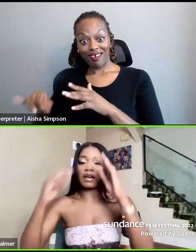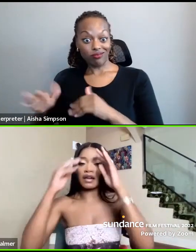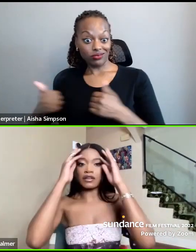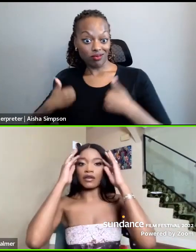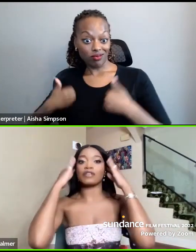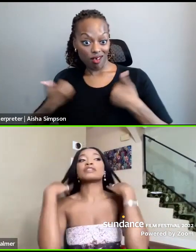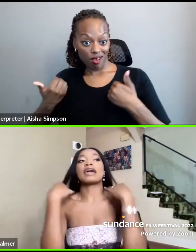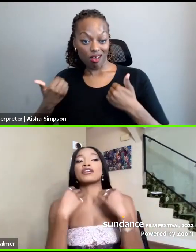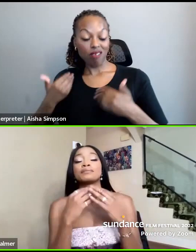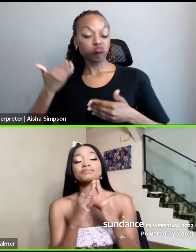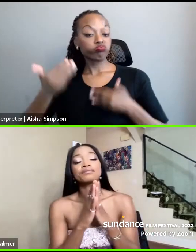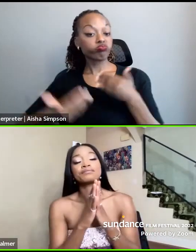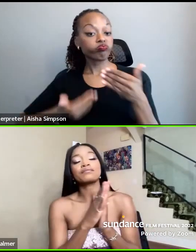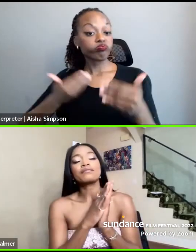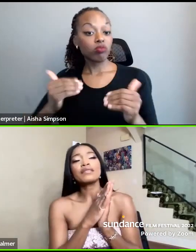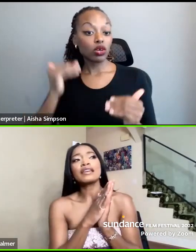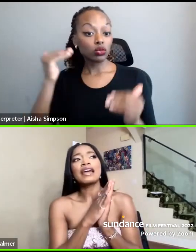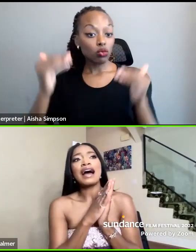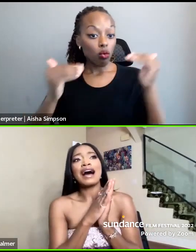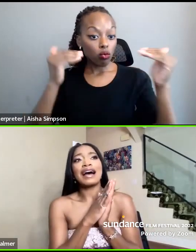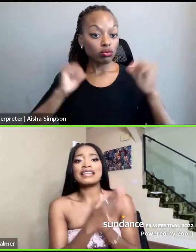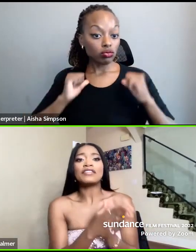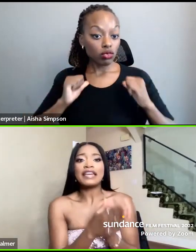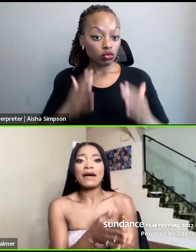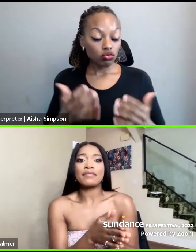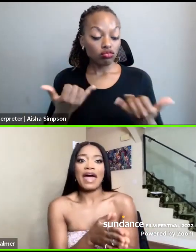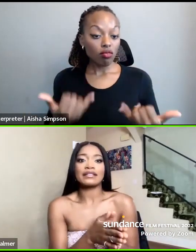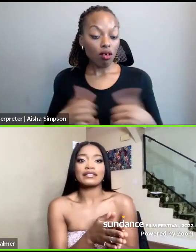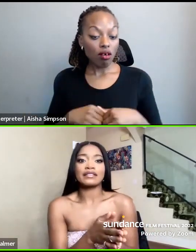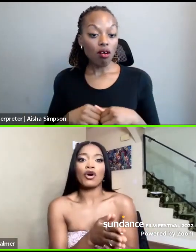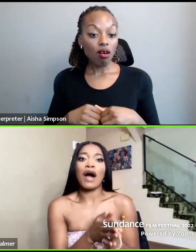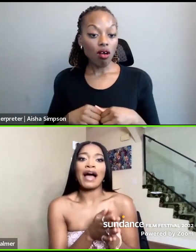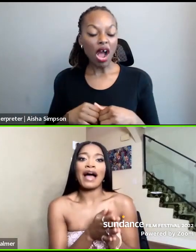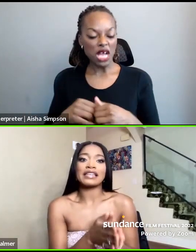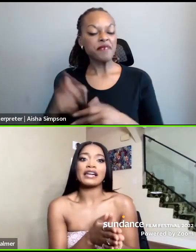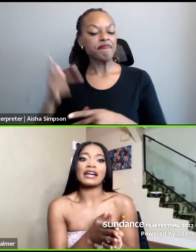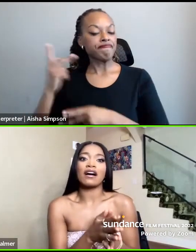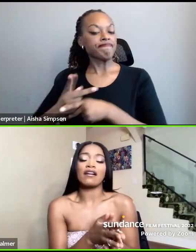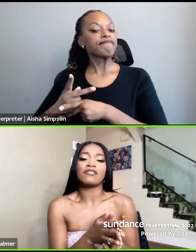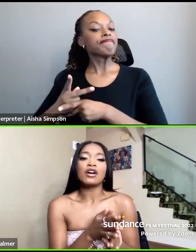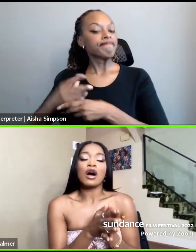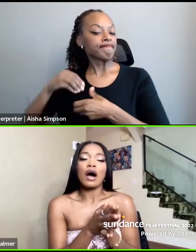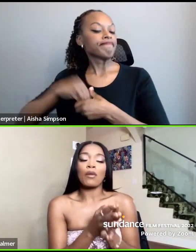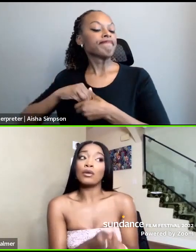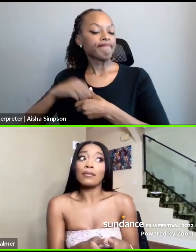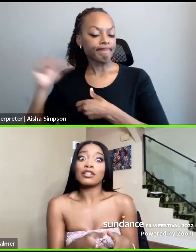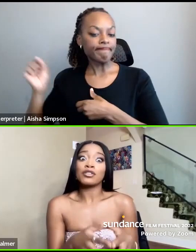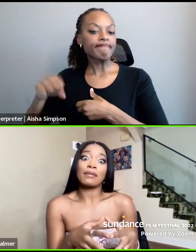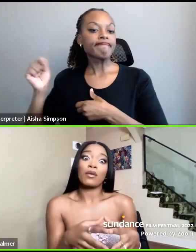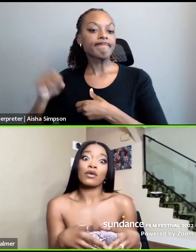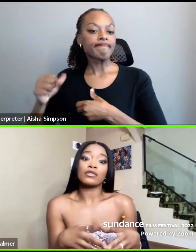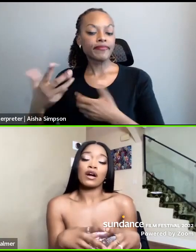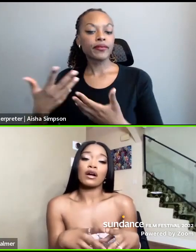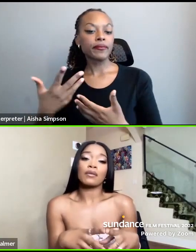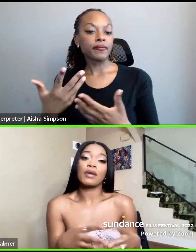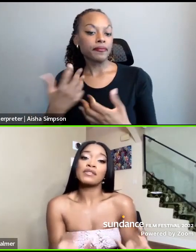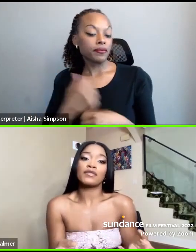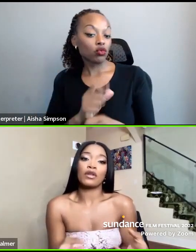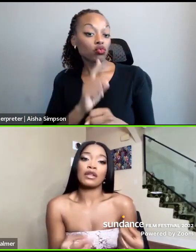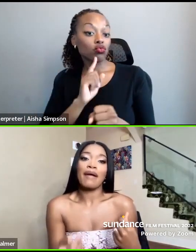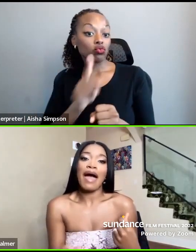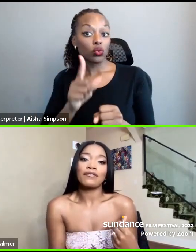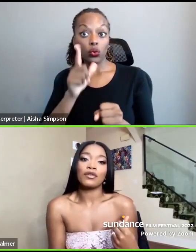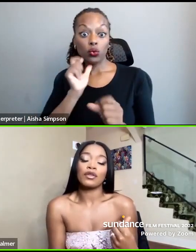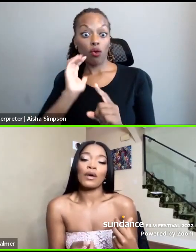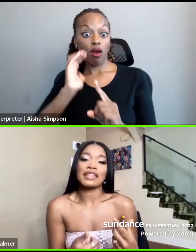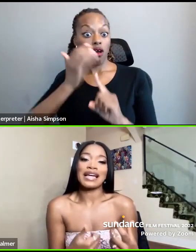adult, entertainer, I definitely kept that, idea of, I really want to make sure that my roles are